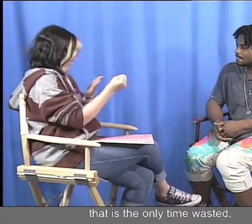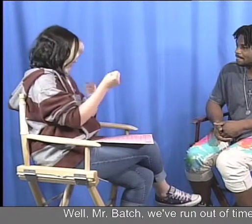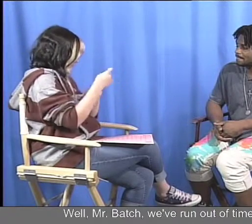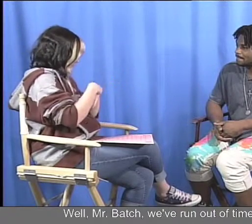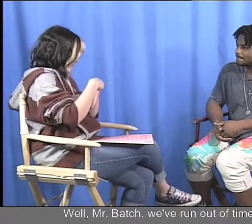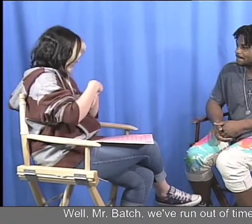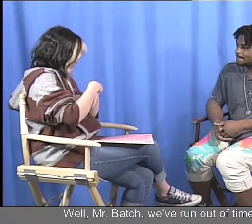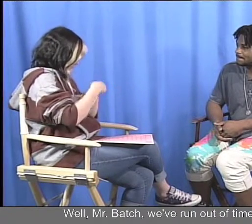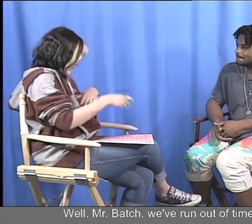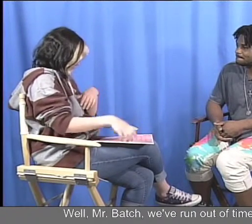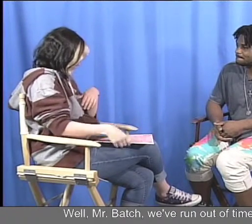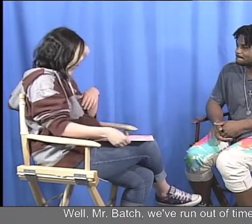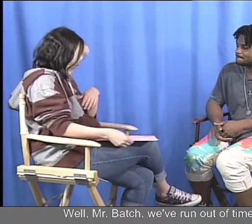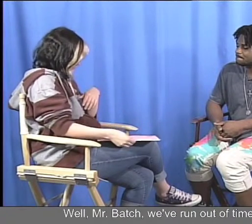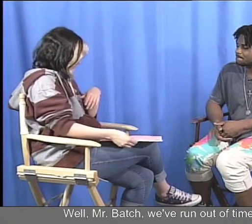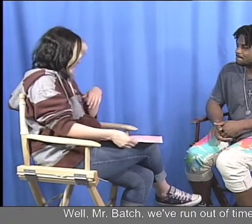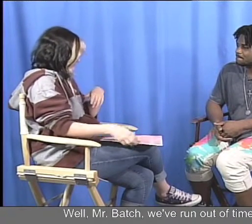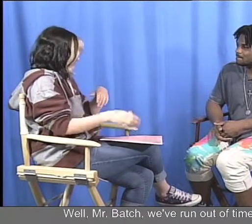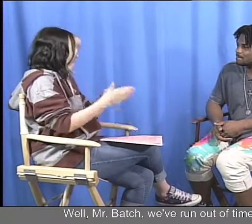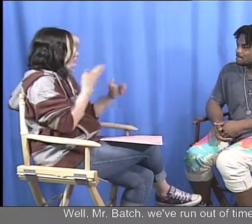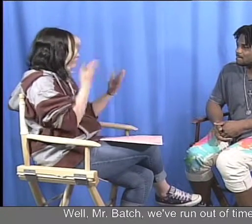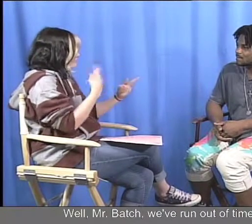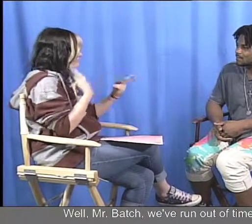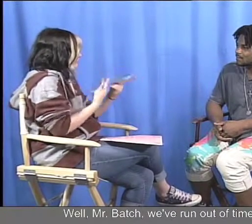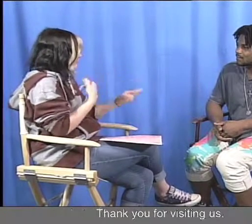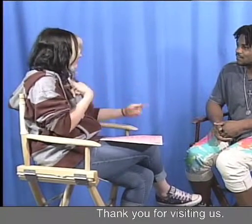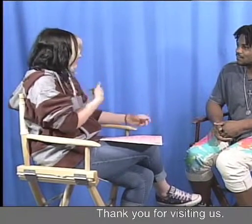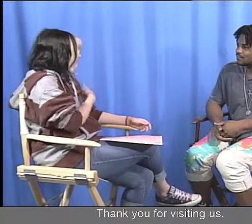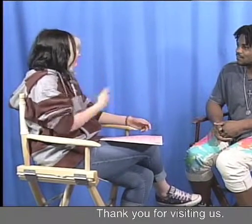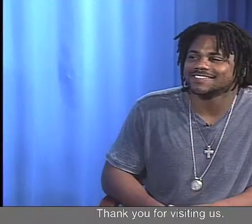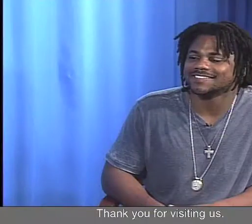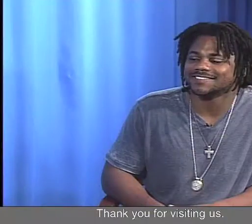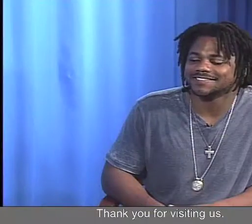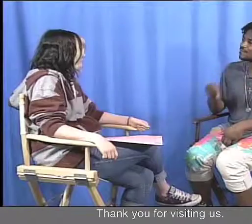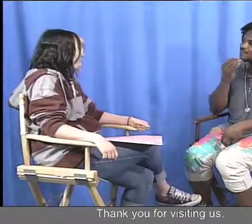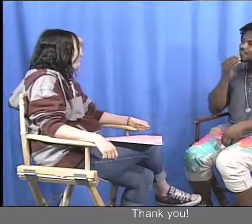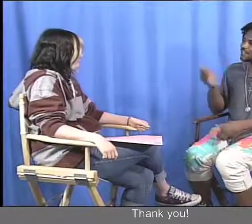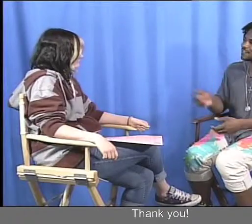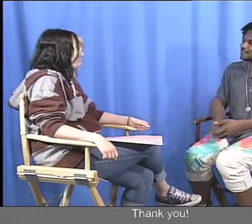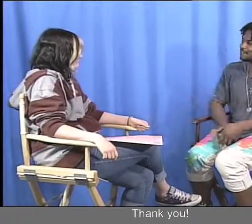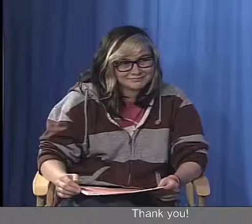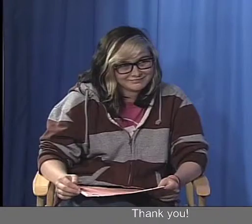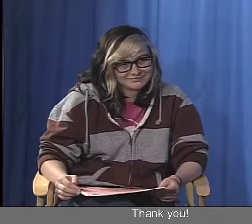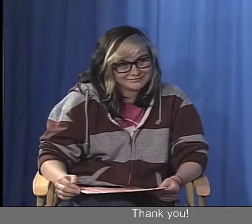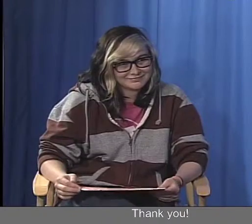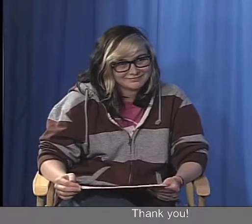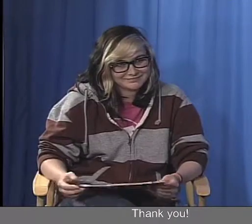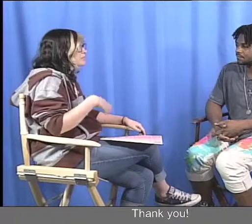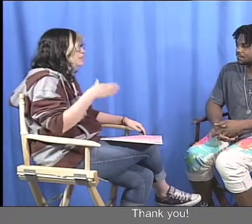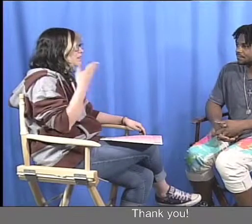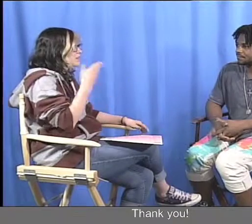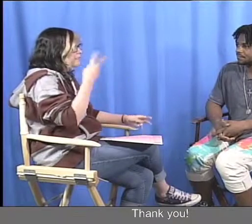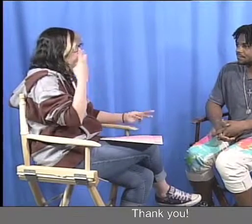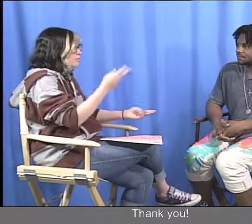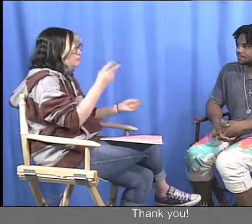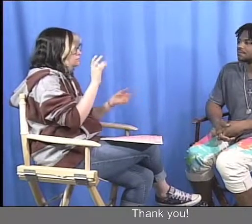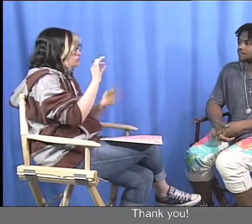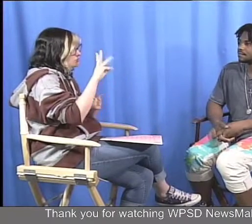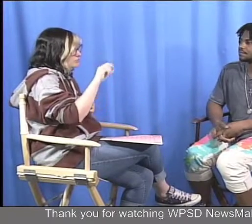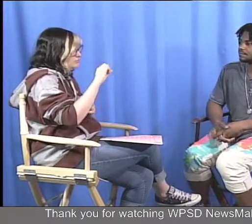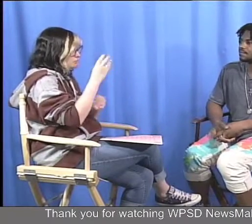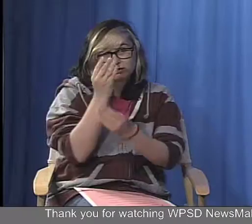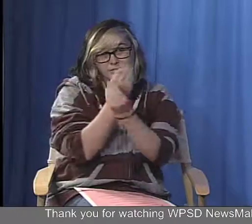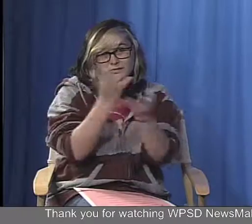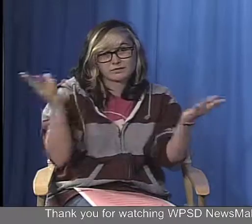Well, Mr. Batch, we've run out of time. Thank you for visiting us. Thank you. Thank you.